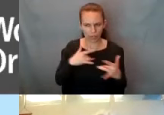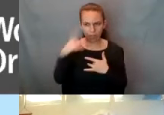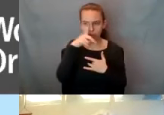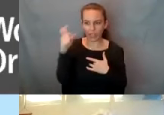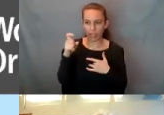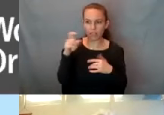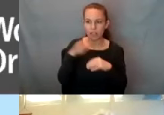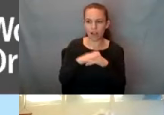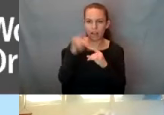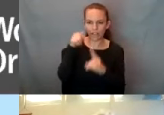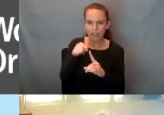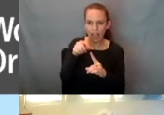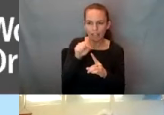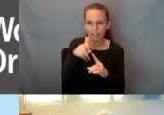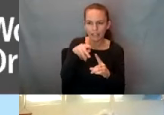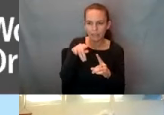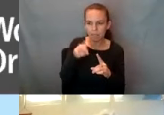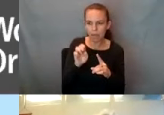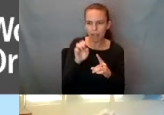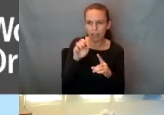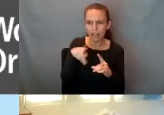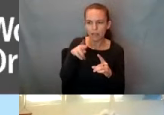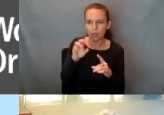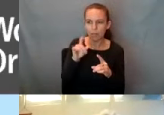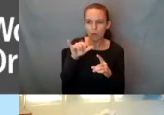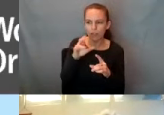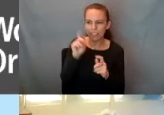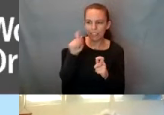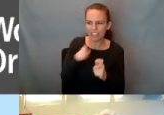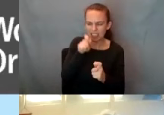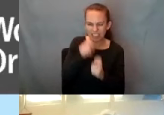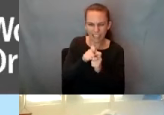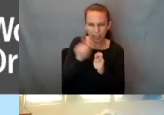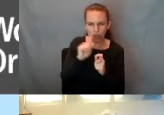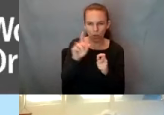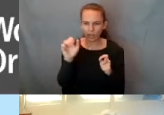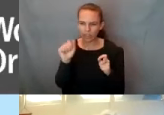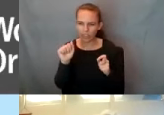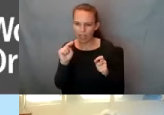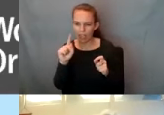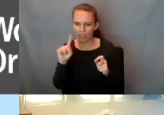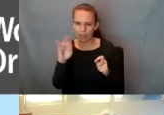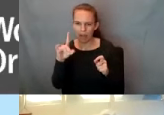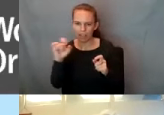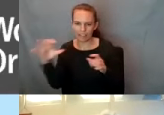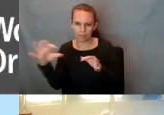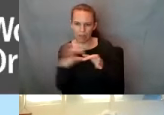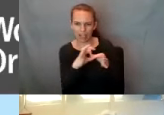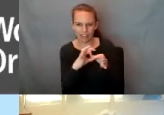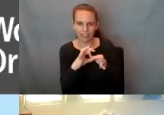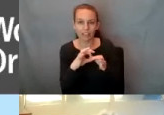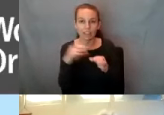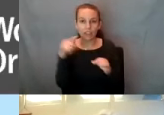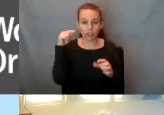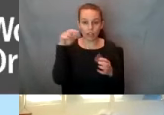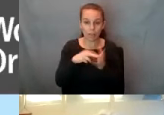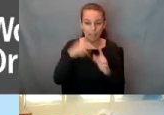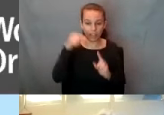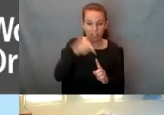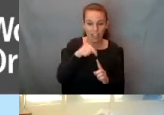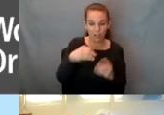protein just at the point where the antibodies bind. And therefore, these strains not only are more transmissible, but